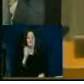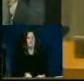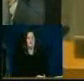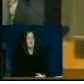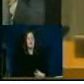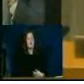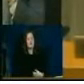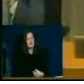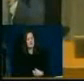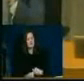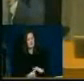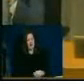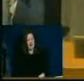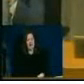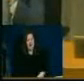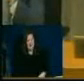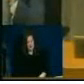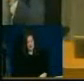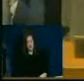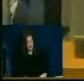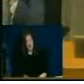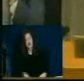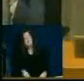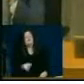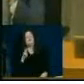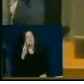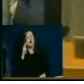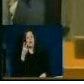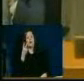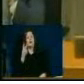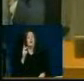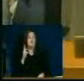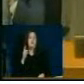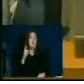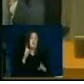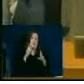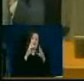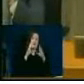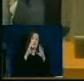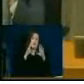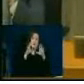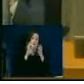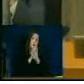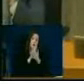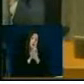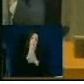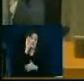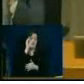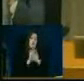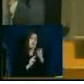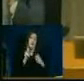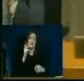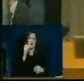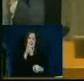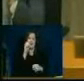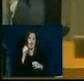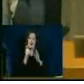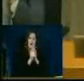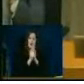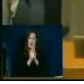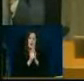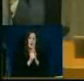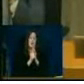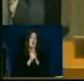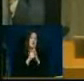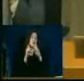They had a second document prepared by the Knox County Law Department that was to be in proper